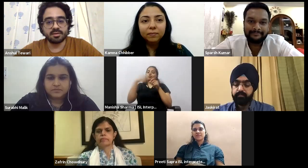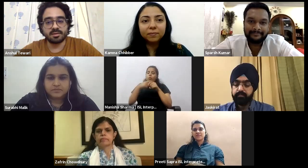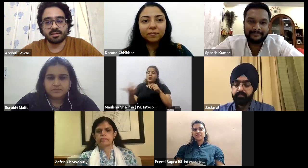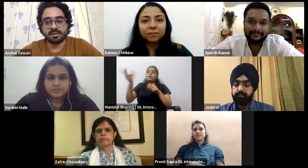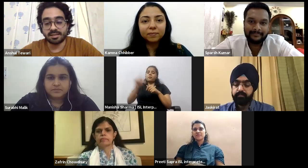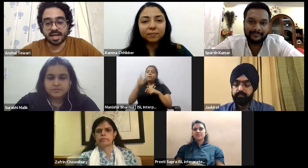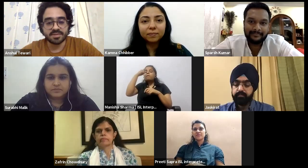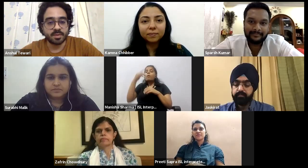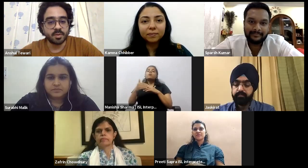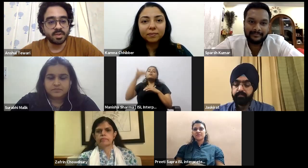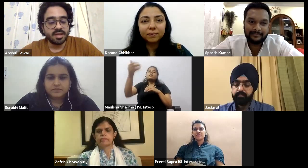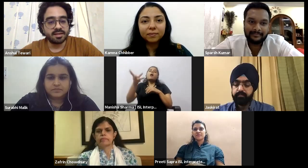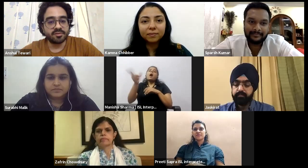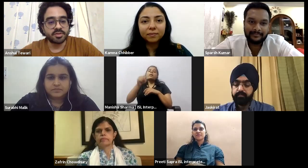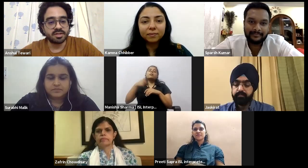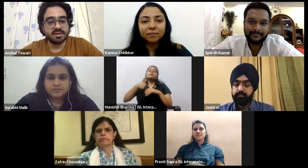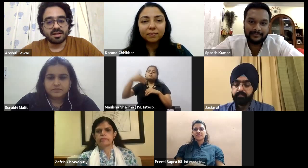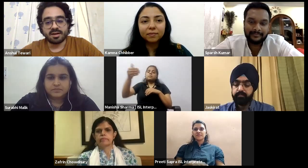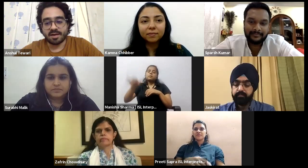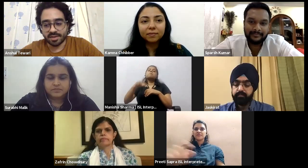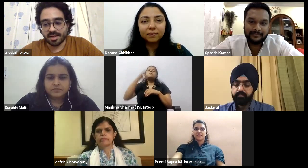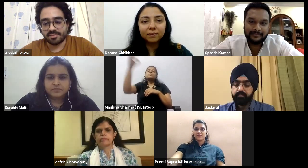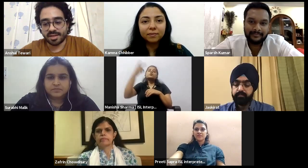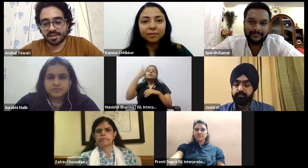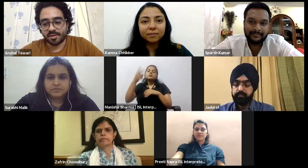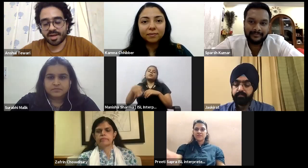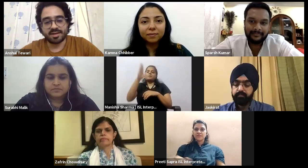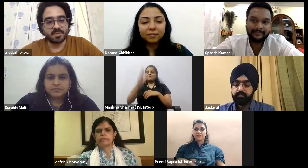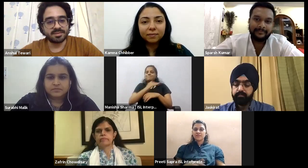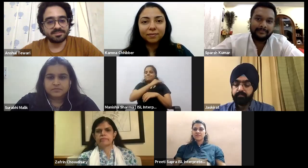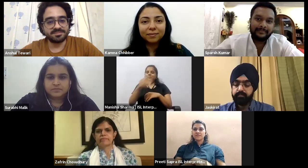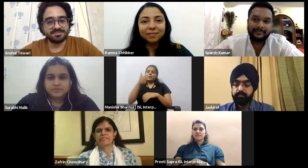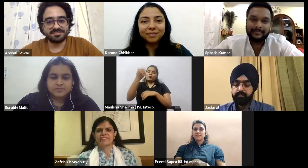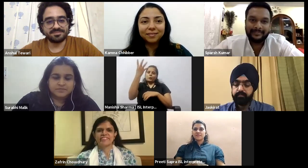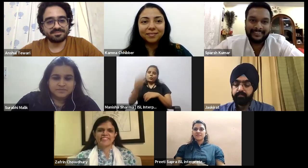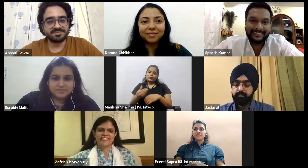for the other lives that we do in the future. Have a great evening. Good night, everyone.